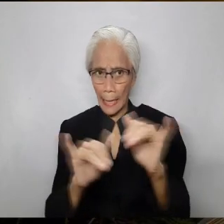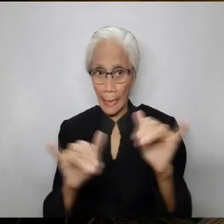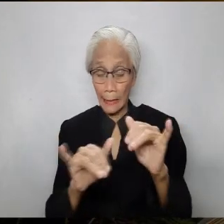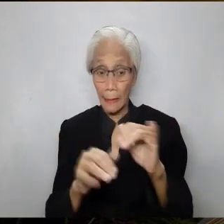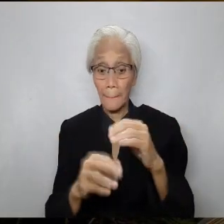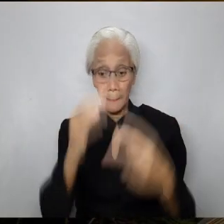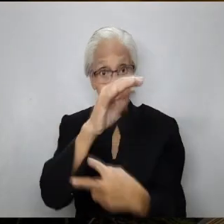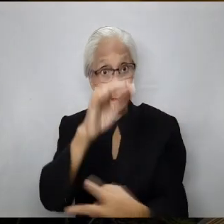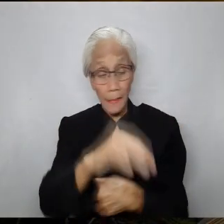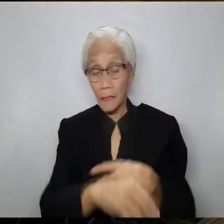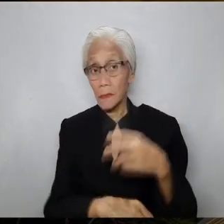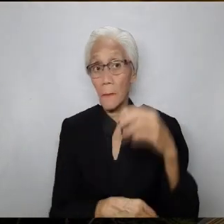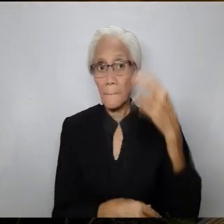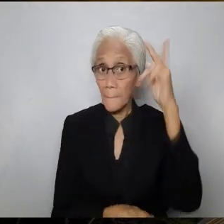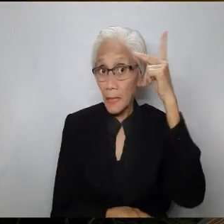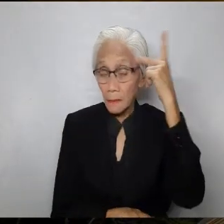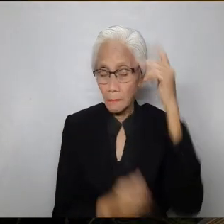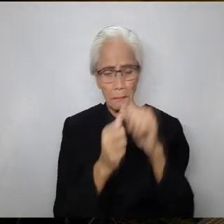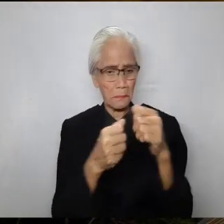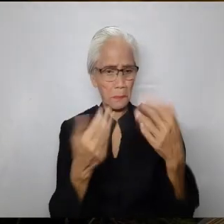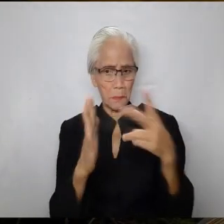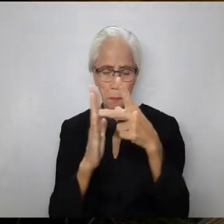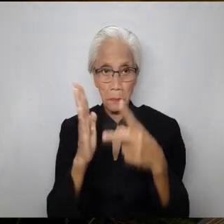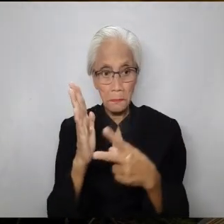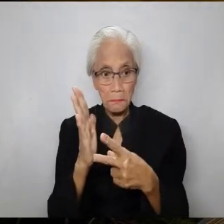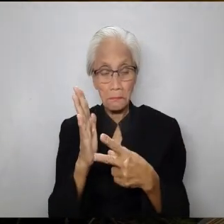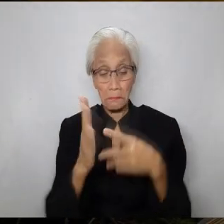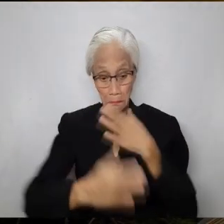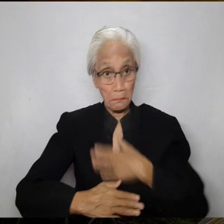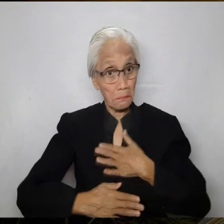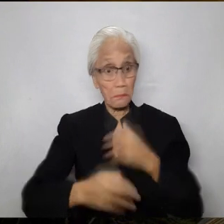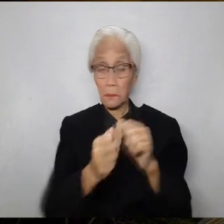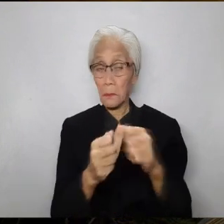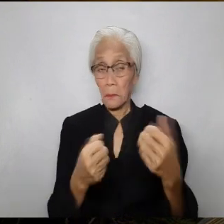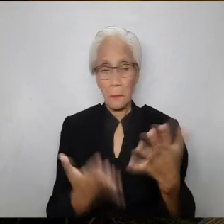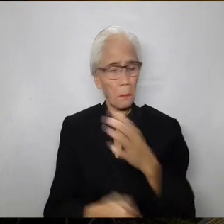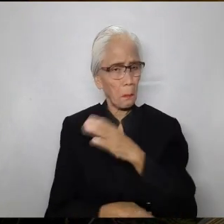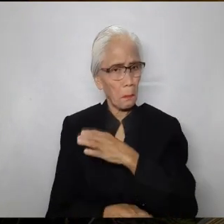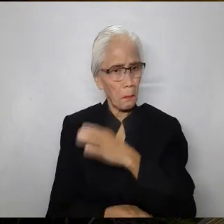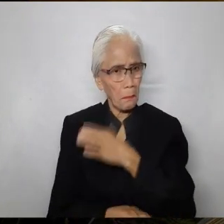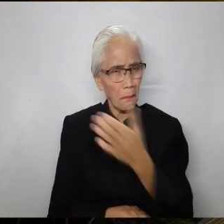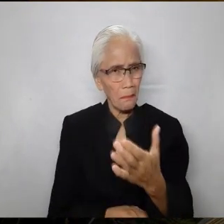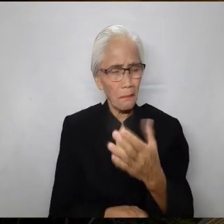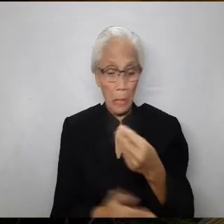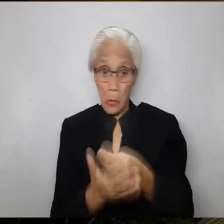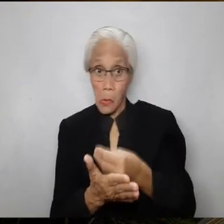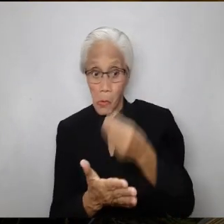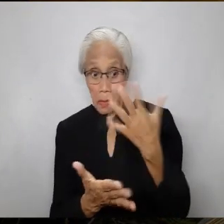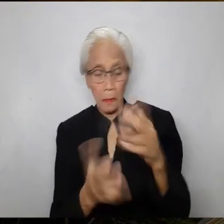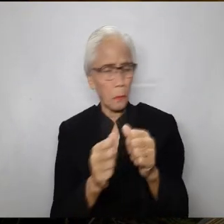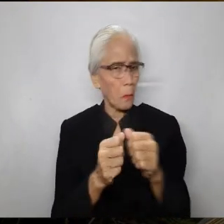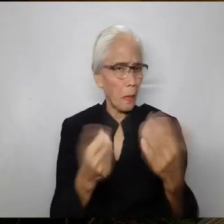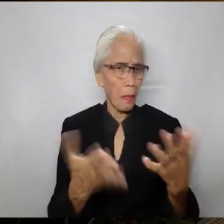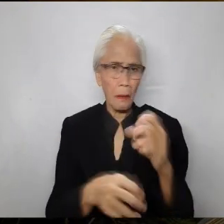this, like the bridges of politics without principles, of pleasure without conscience, the